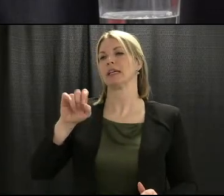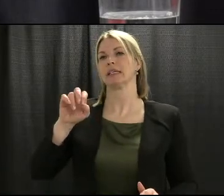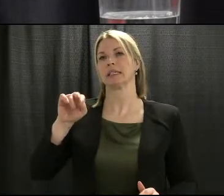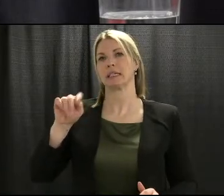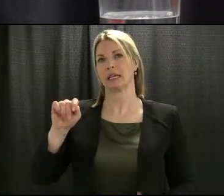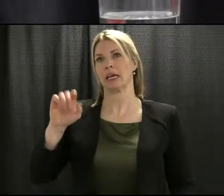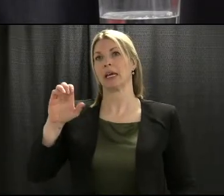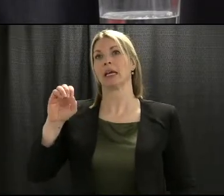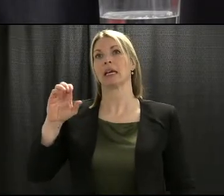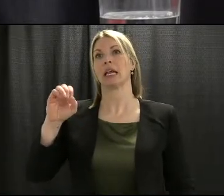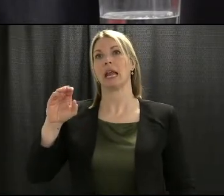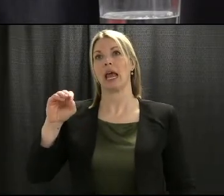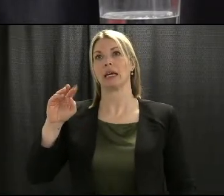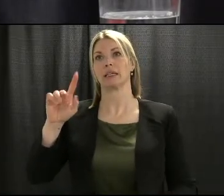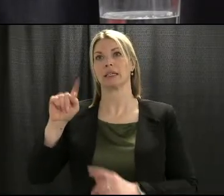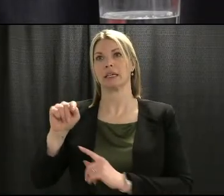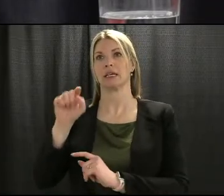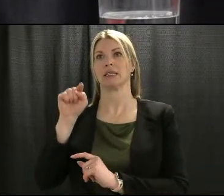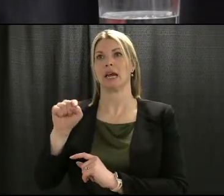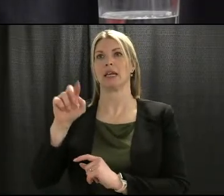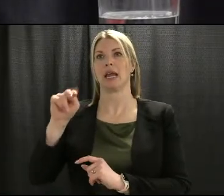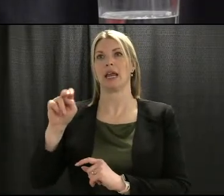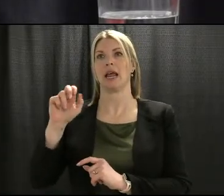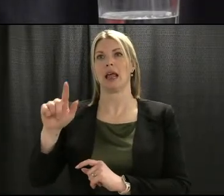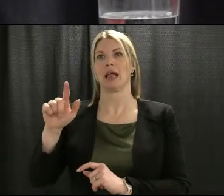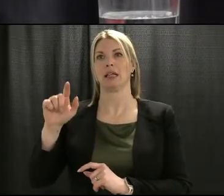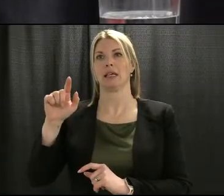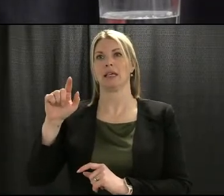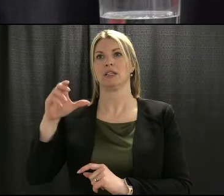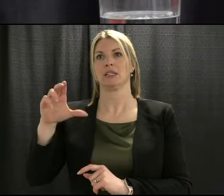patientconnect.nlchi.nl.ca, or there's an option by phone,